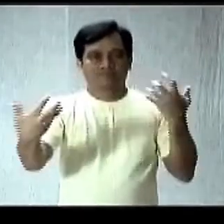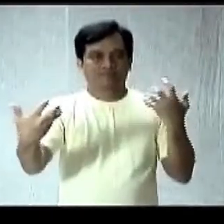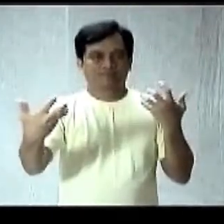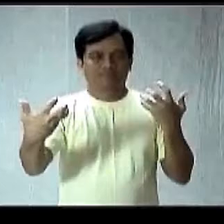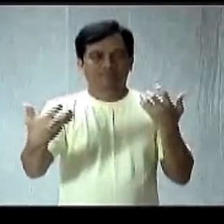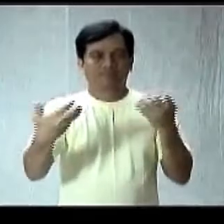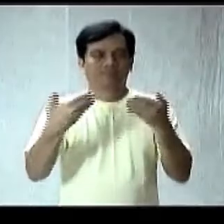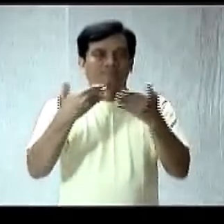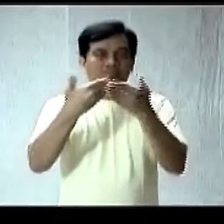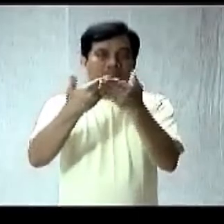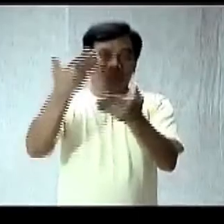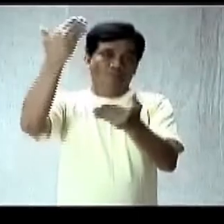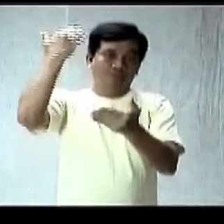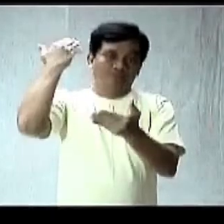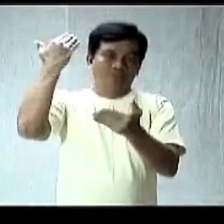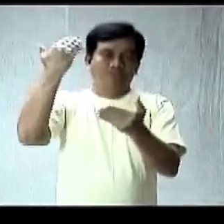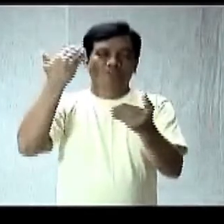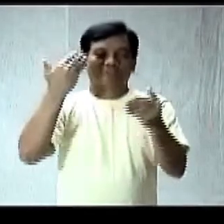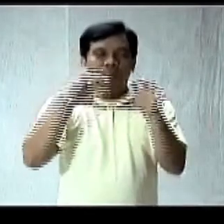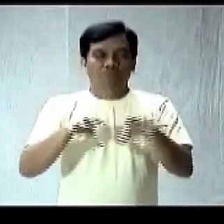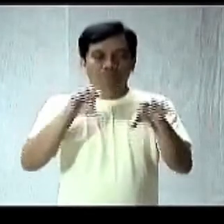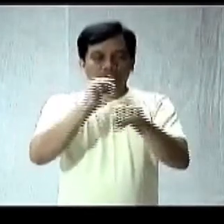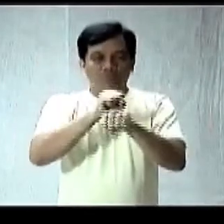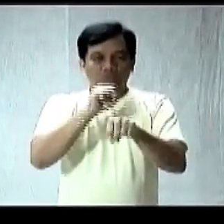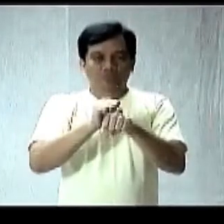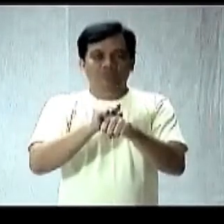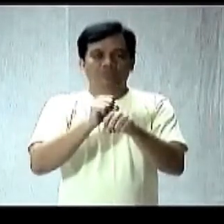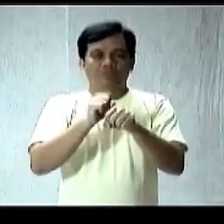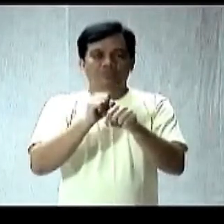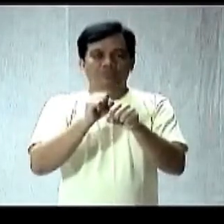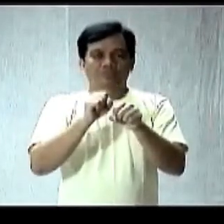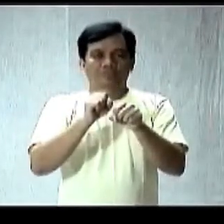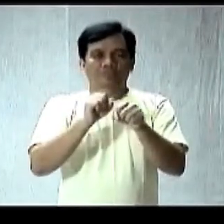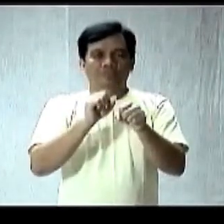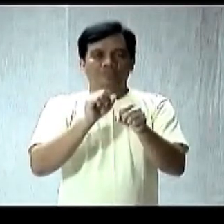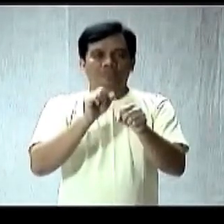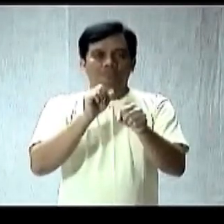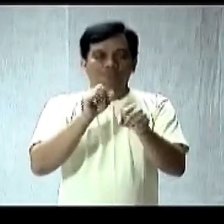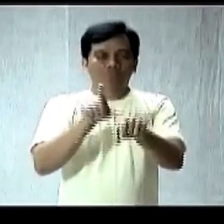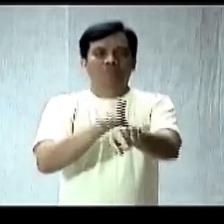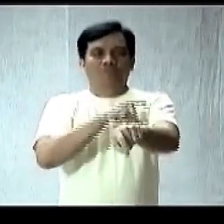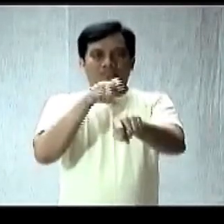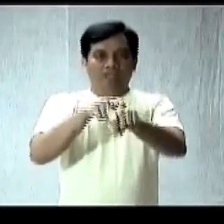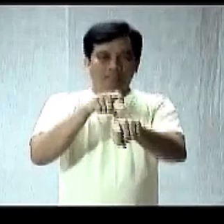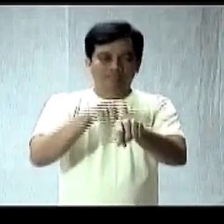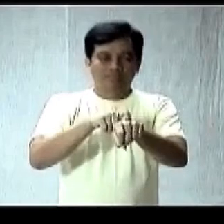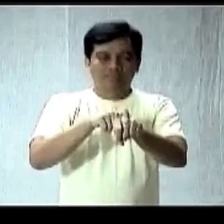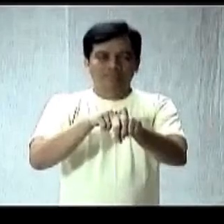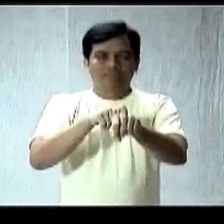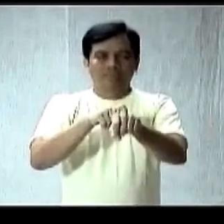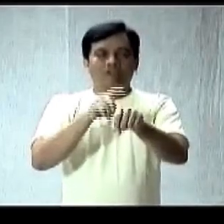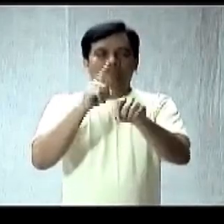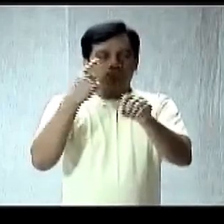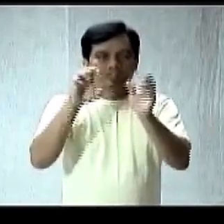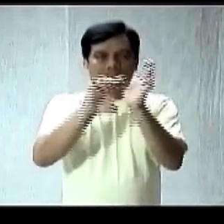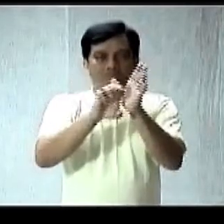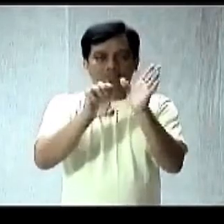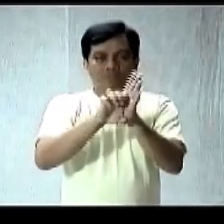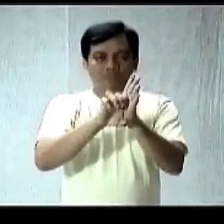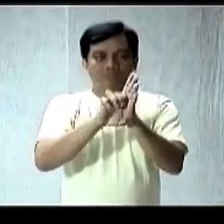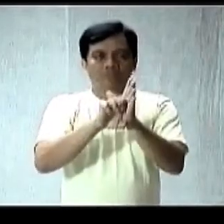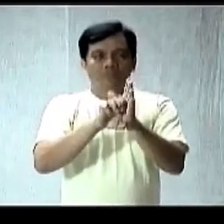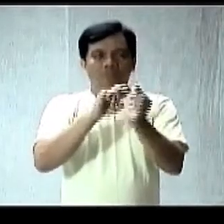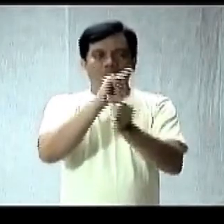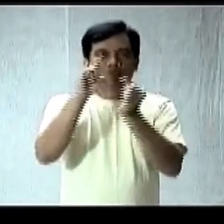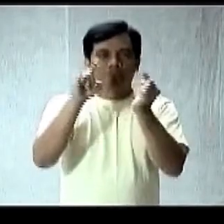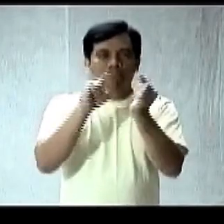divide. Before, the work is really it takes long time. Like for